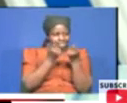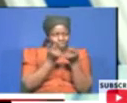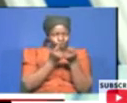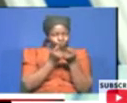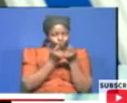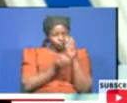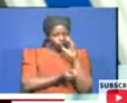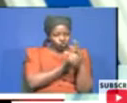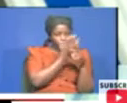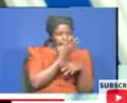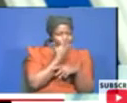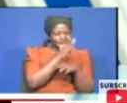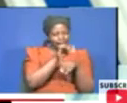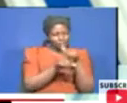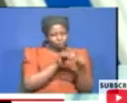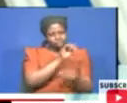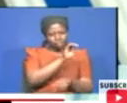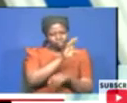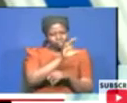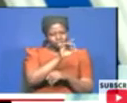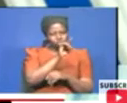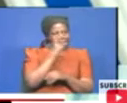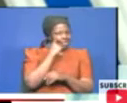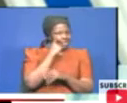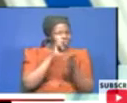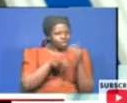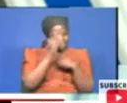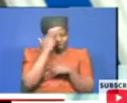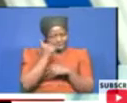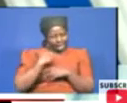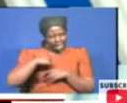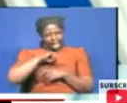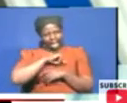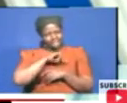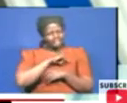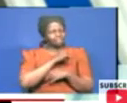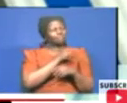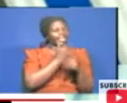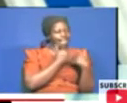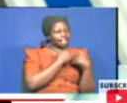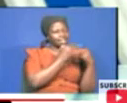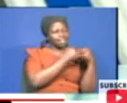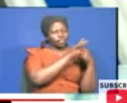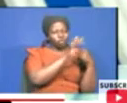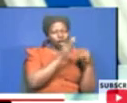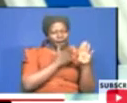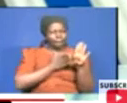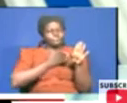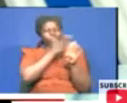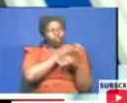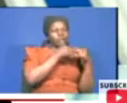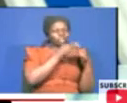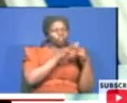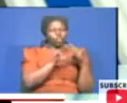in place around CBC? What are you seeing? Because we are coming from the 844, and the previous one was what? You go to Form 4, then